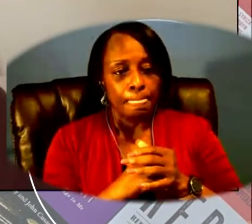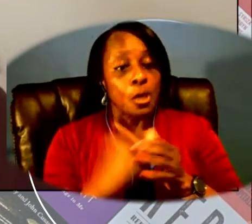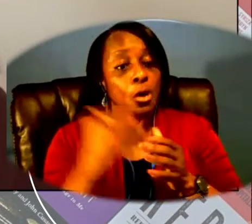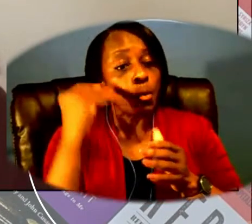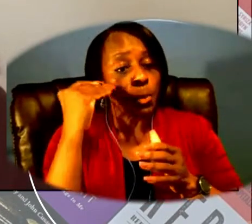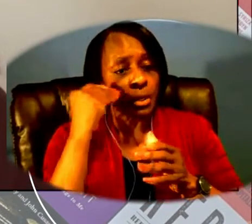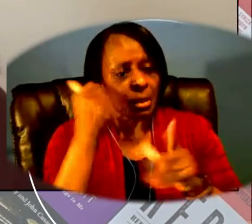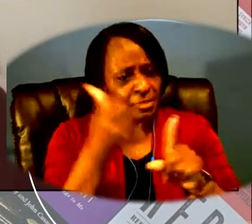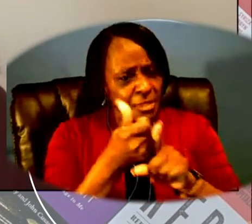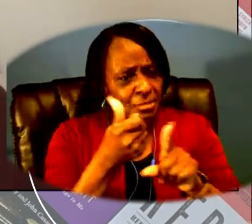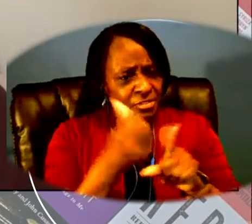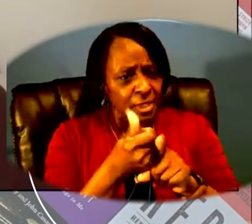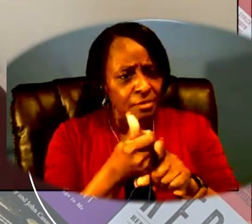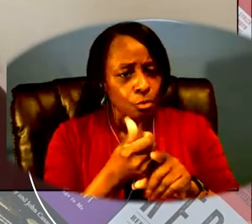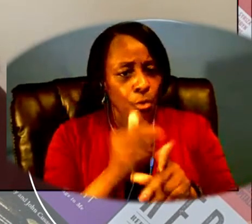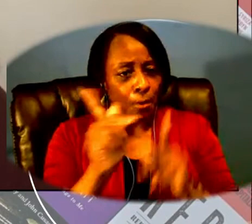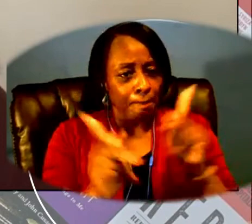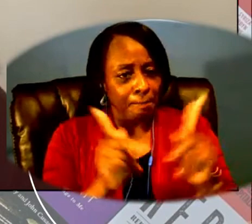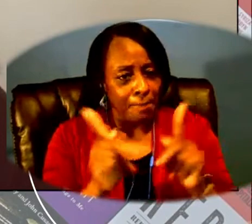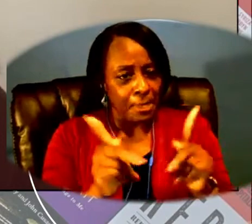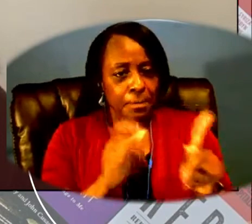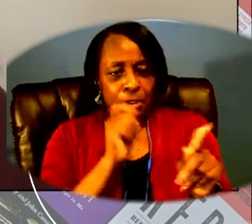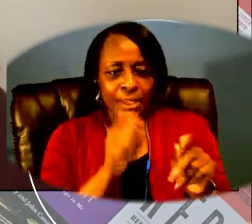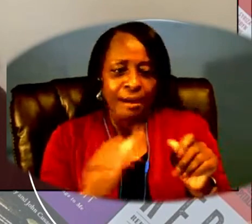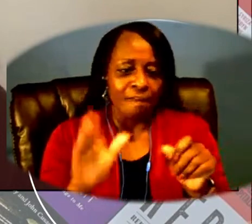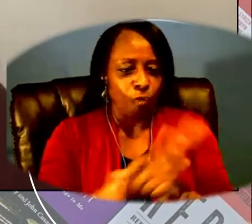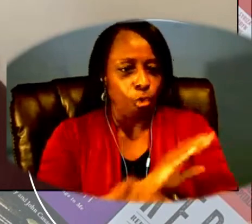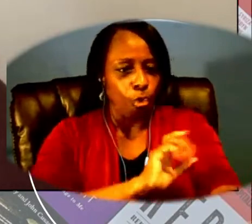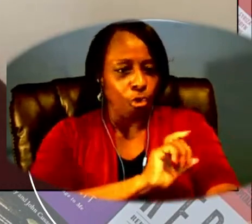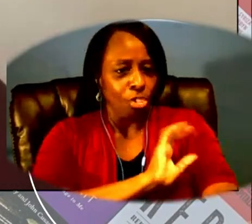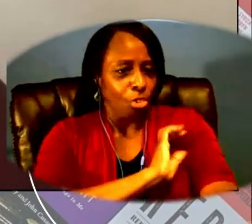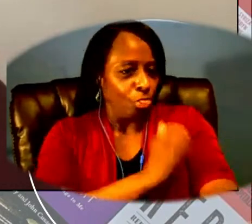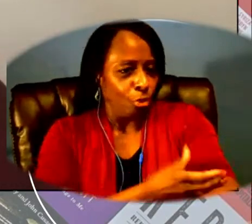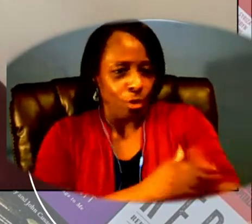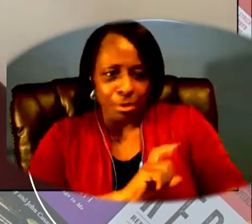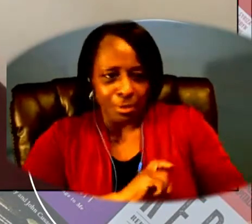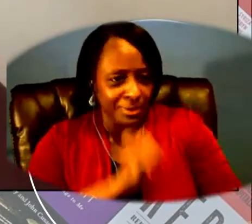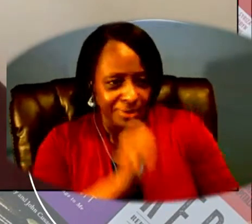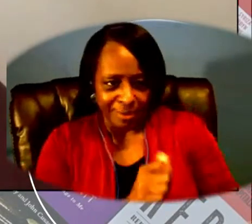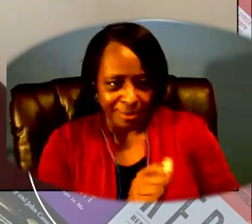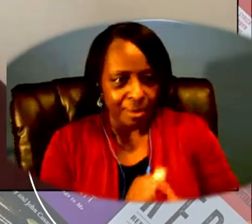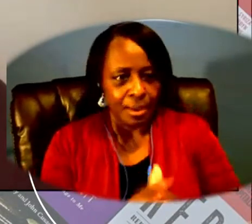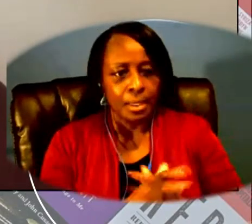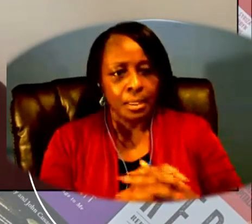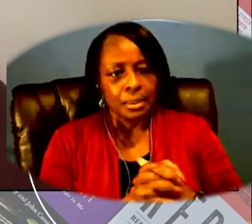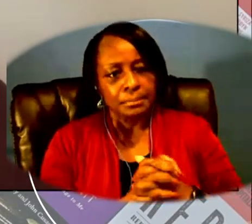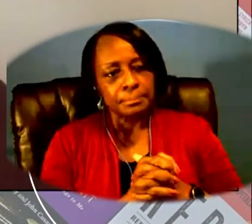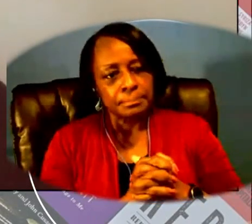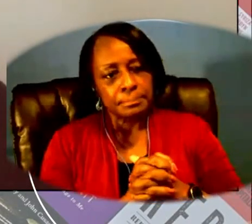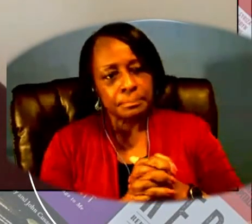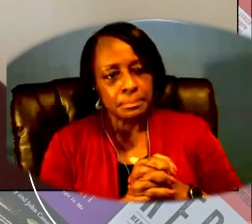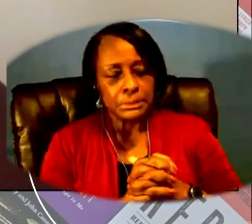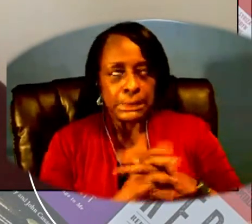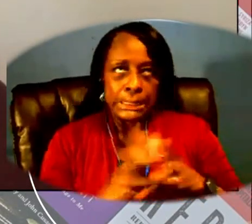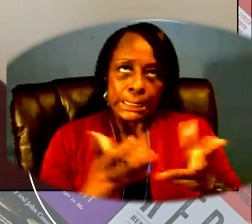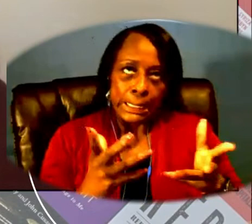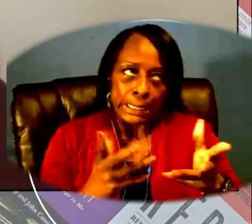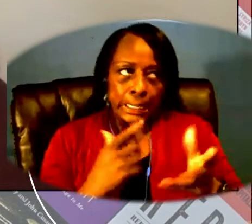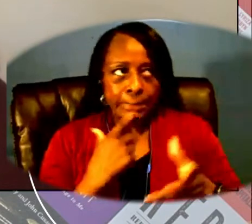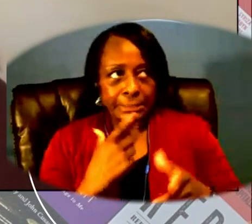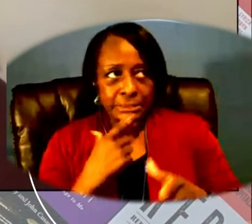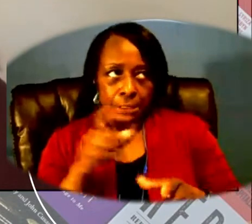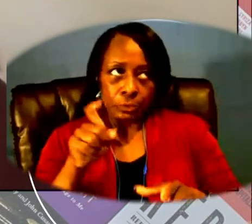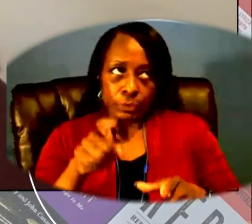not the ultimate authority. Some people, and I'm not saying our president should ever be respected,